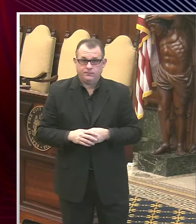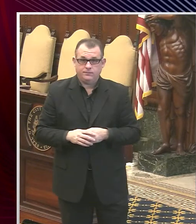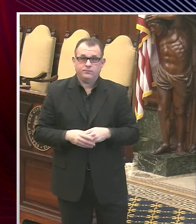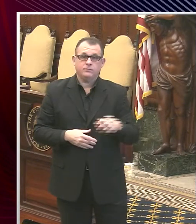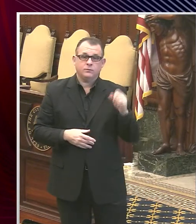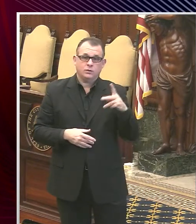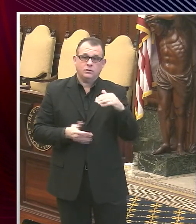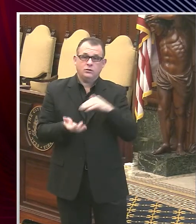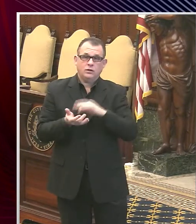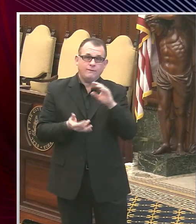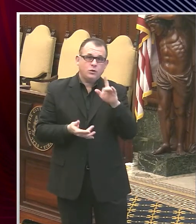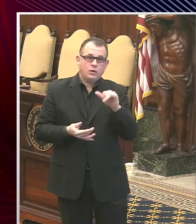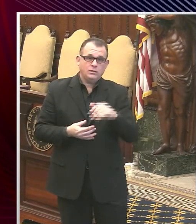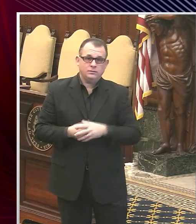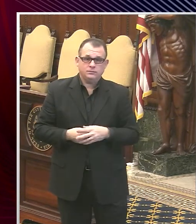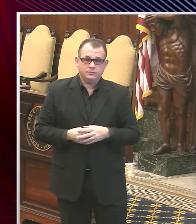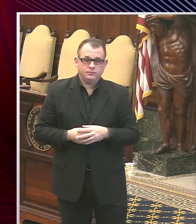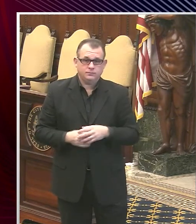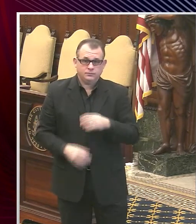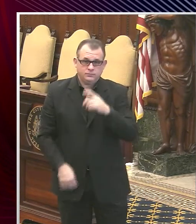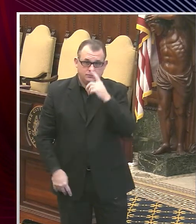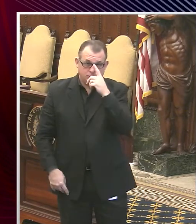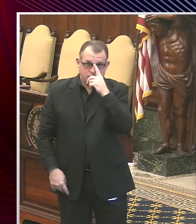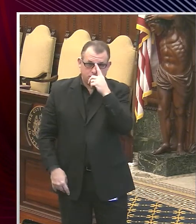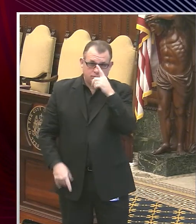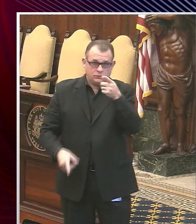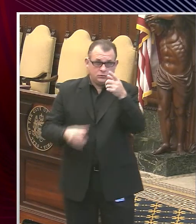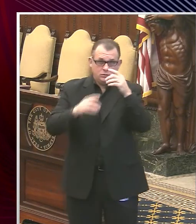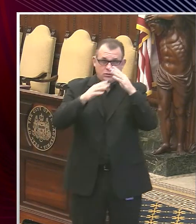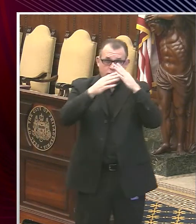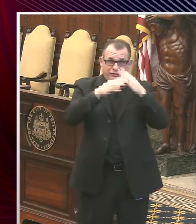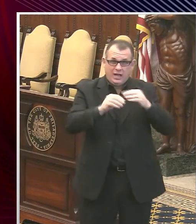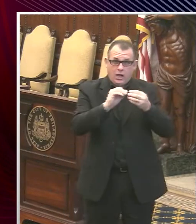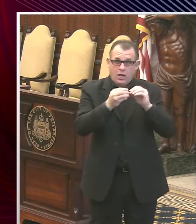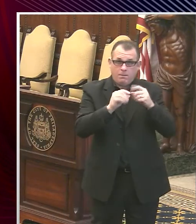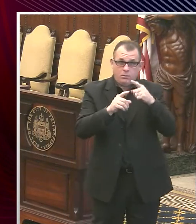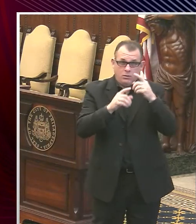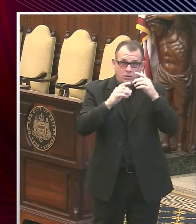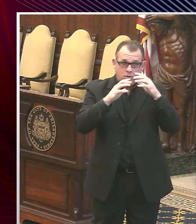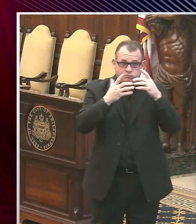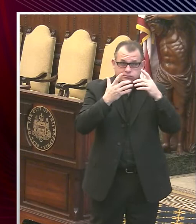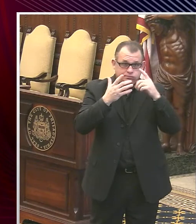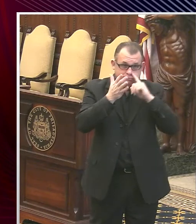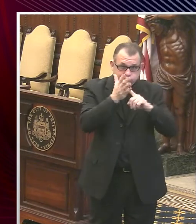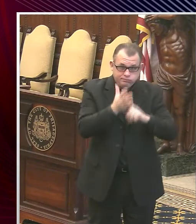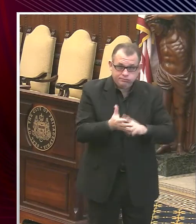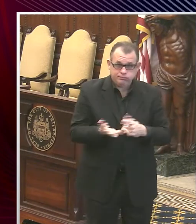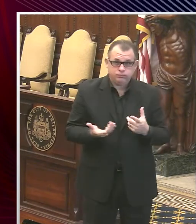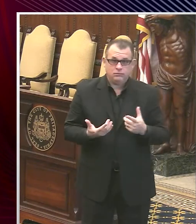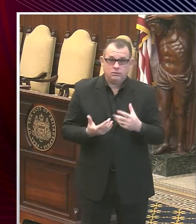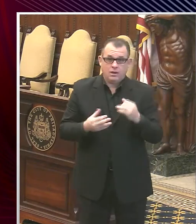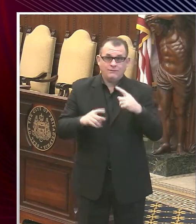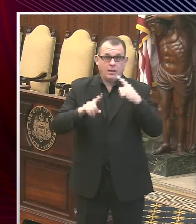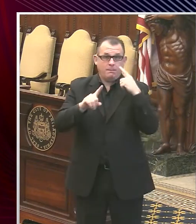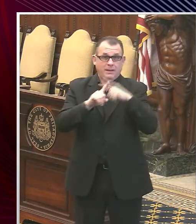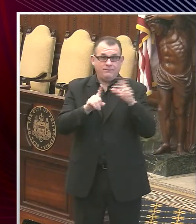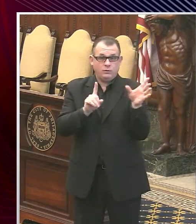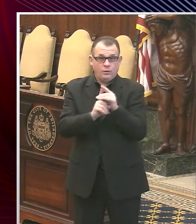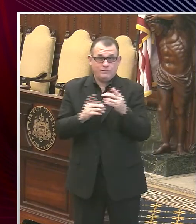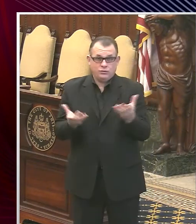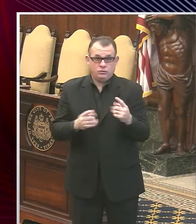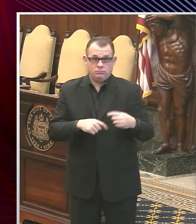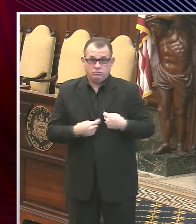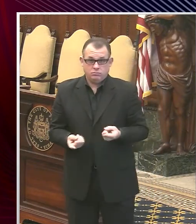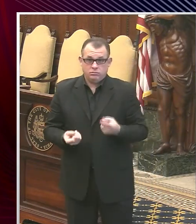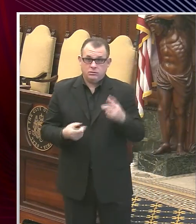this question is for Dr. Farley. When you break down the numbers of the numbers of cases that we have in the city, you break